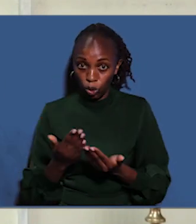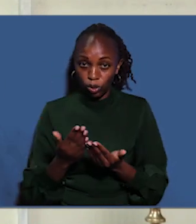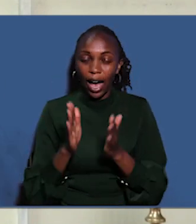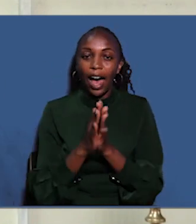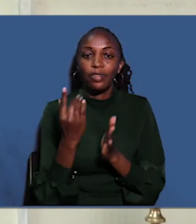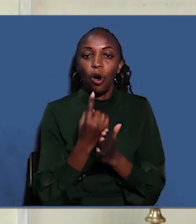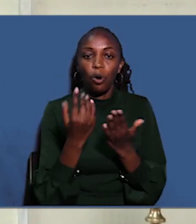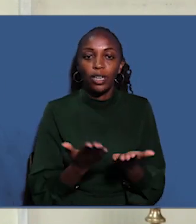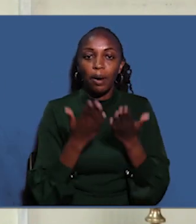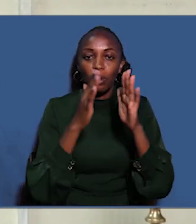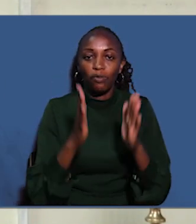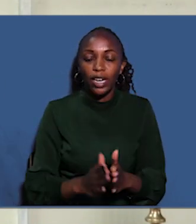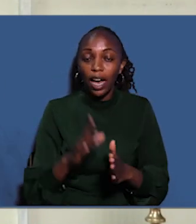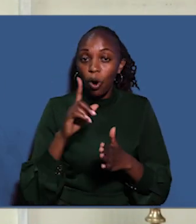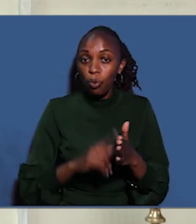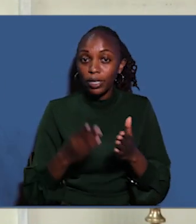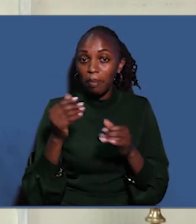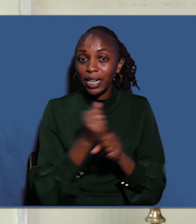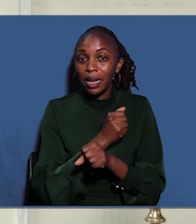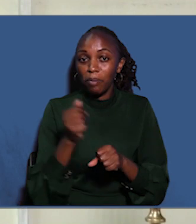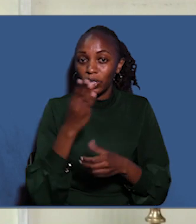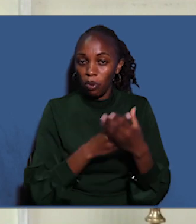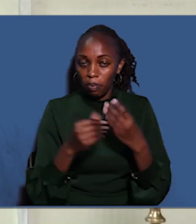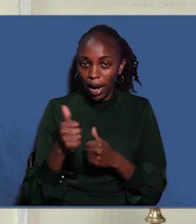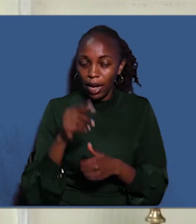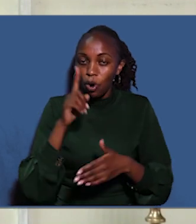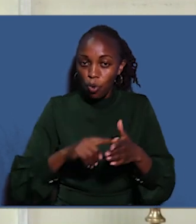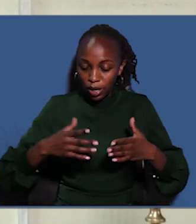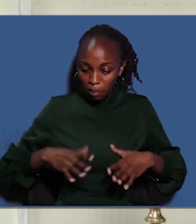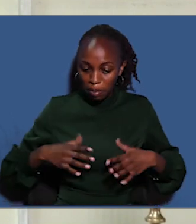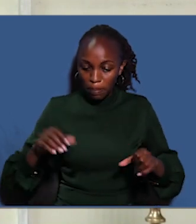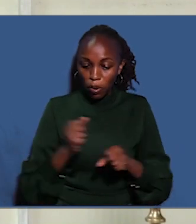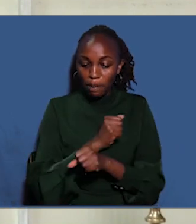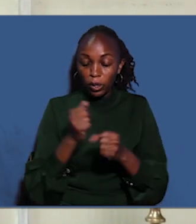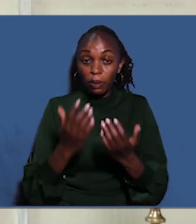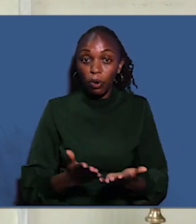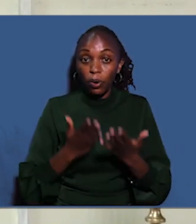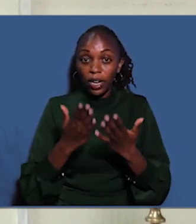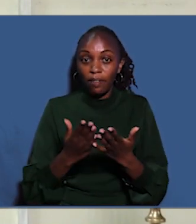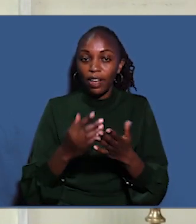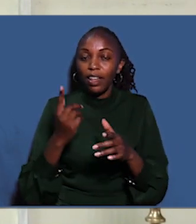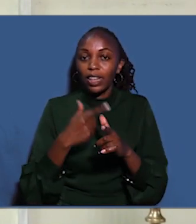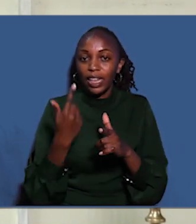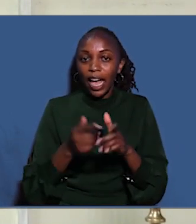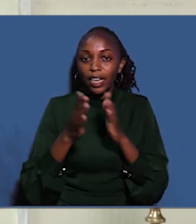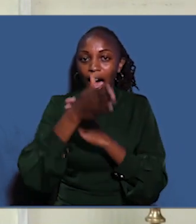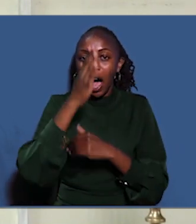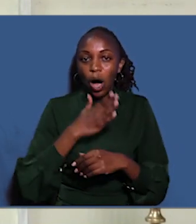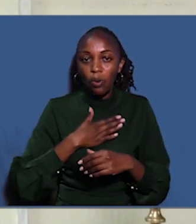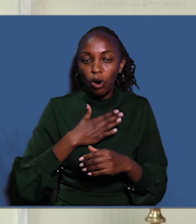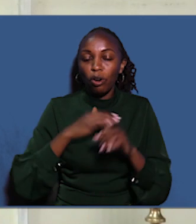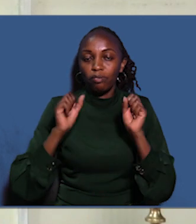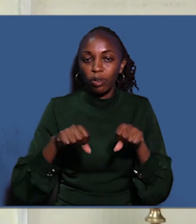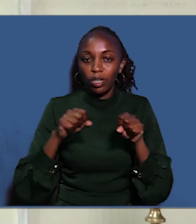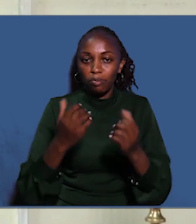provider. What money cannot buy, what human beings cannot give, it is our God who is able to